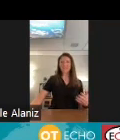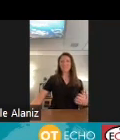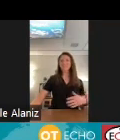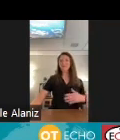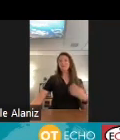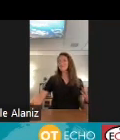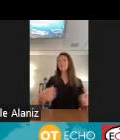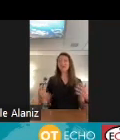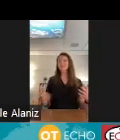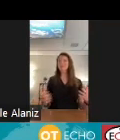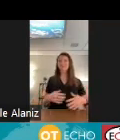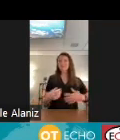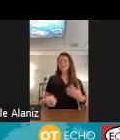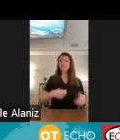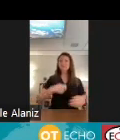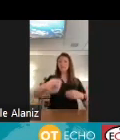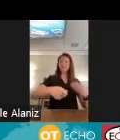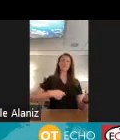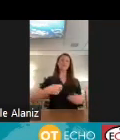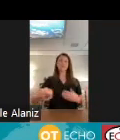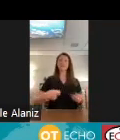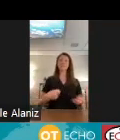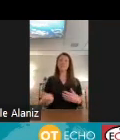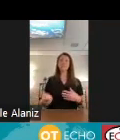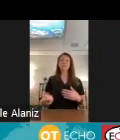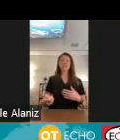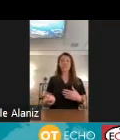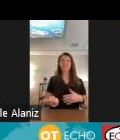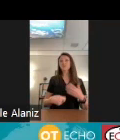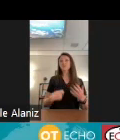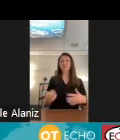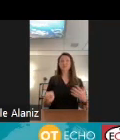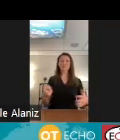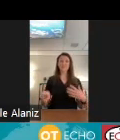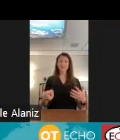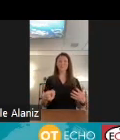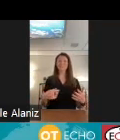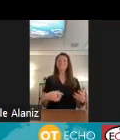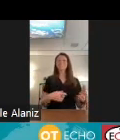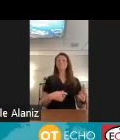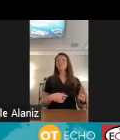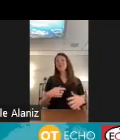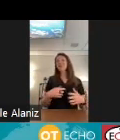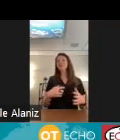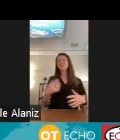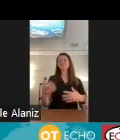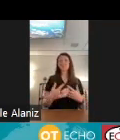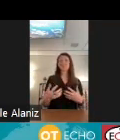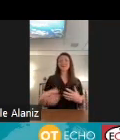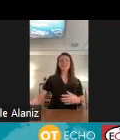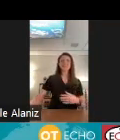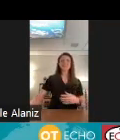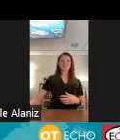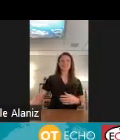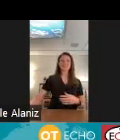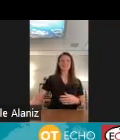group games. So these are cooperative games, basically where you're playing with another client or playing with another person so that you've increased